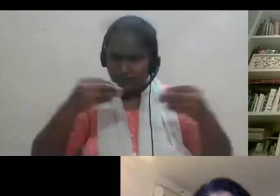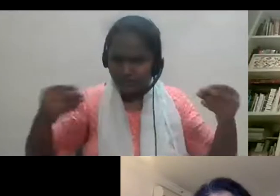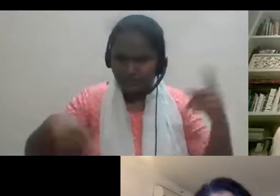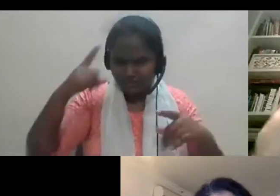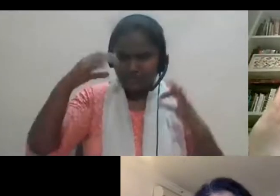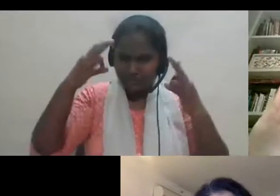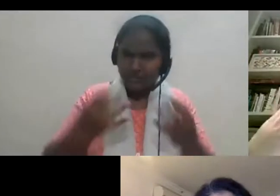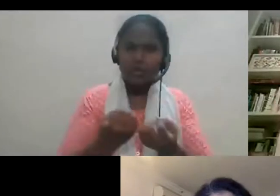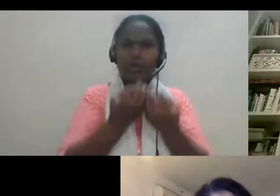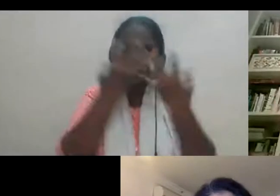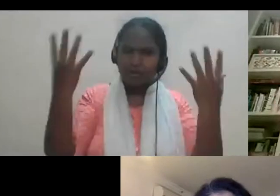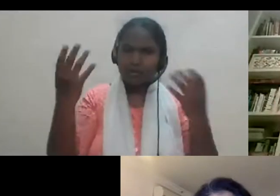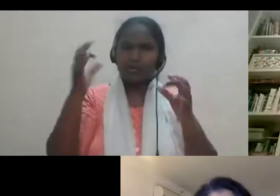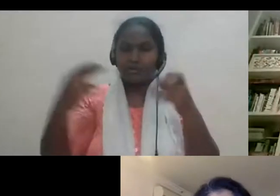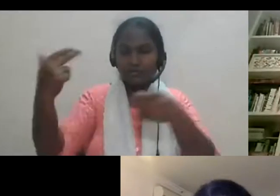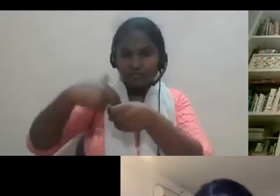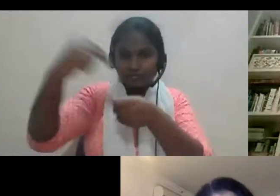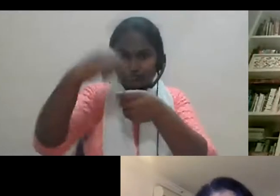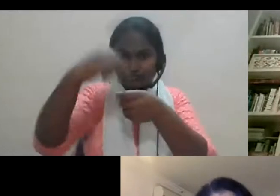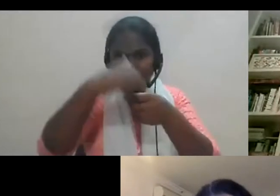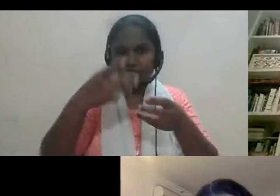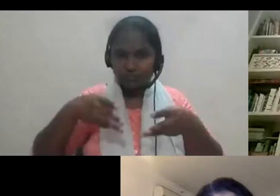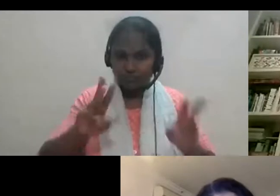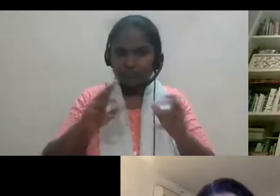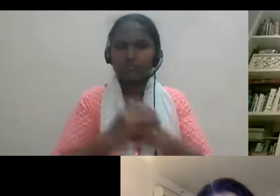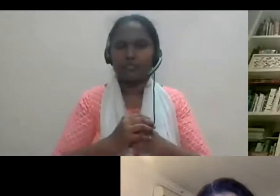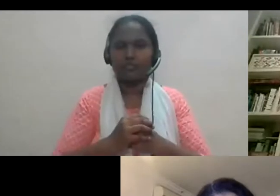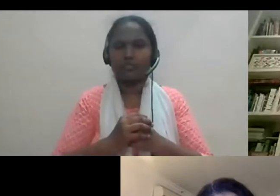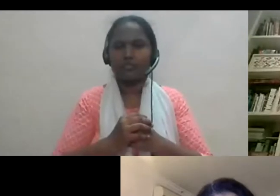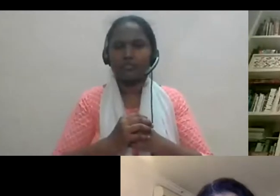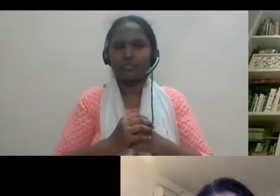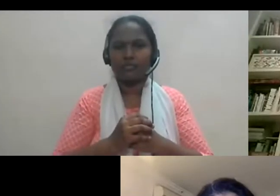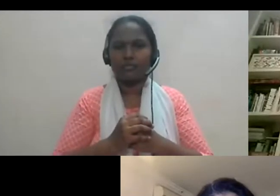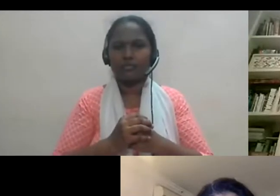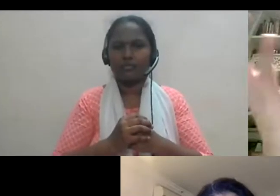how many people get involved, and the way in which